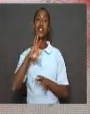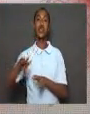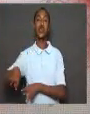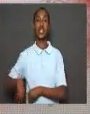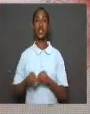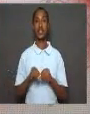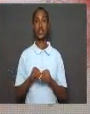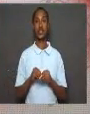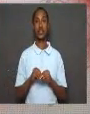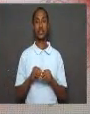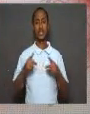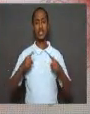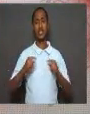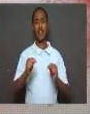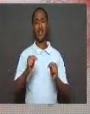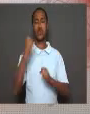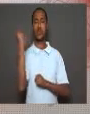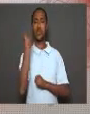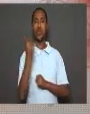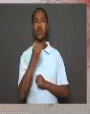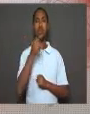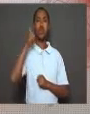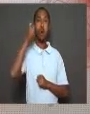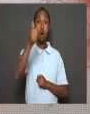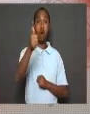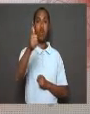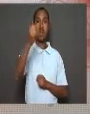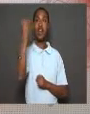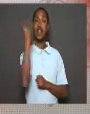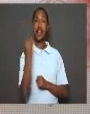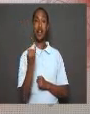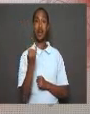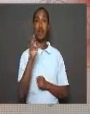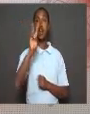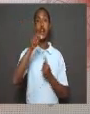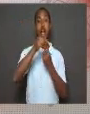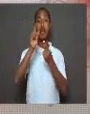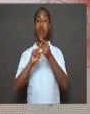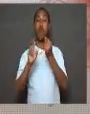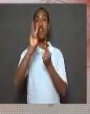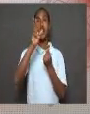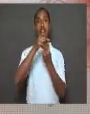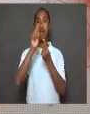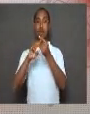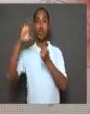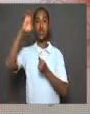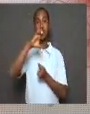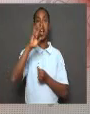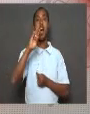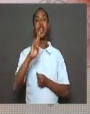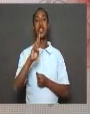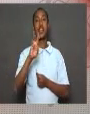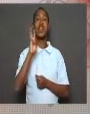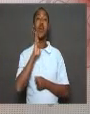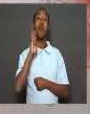Students, try to draw your own diagram of the dipole-dipole forces in either a